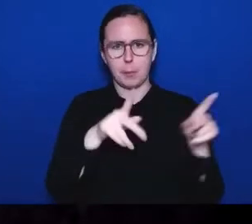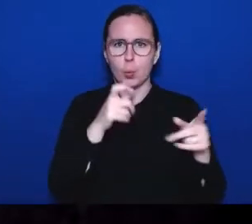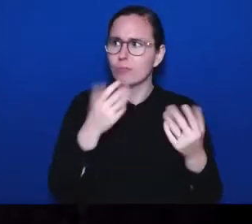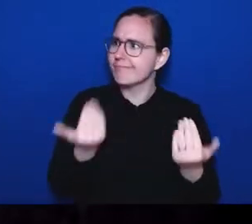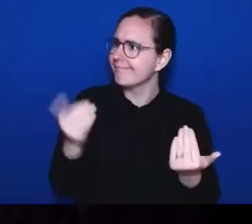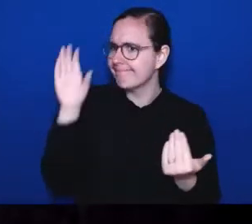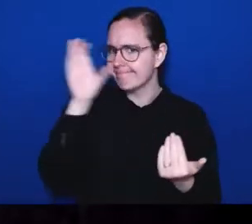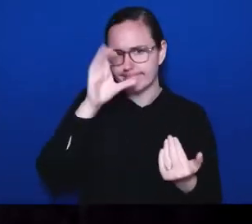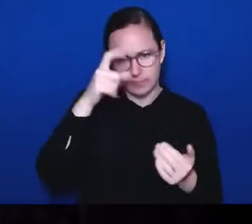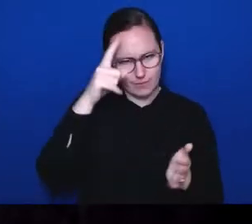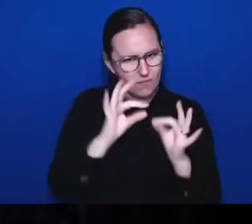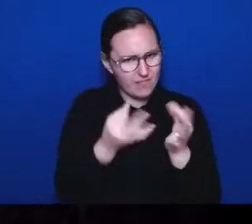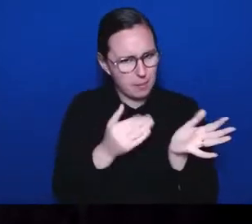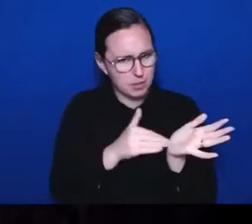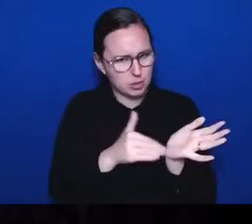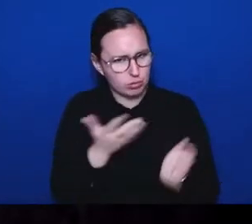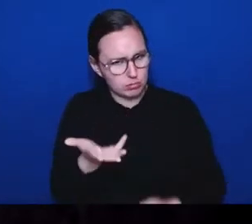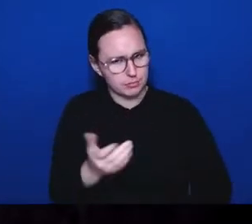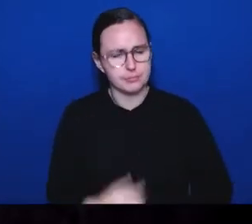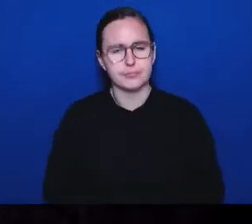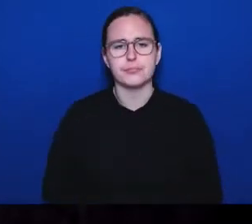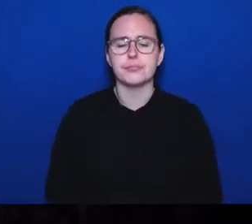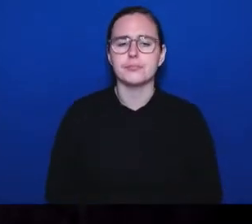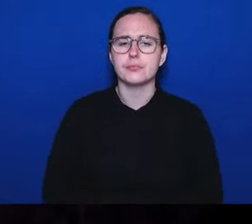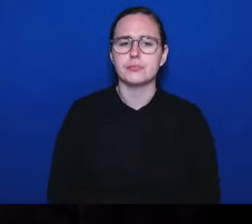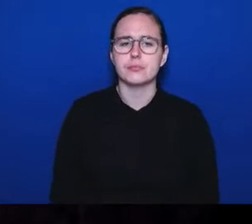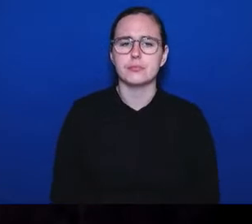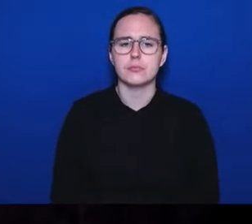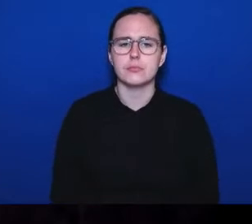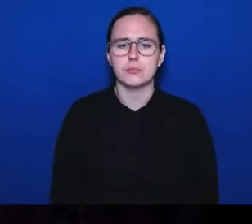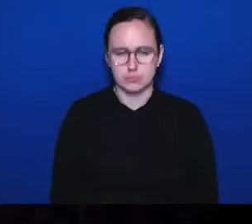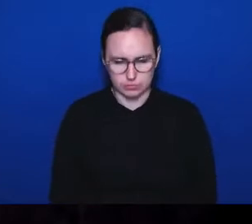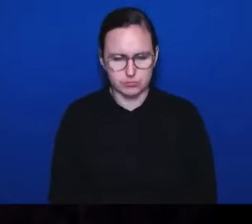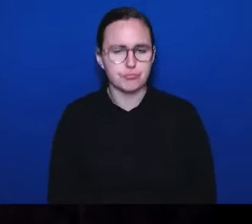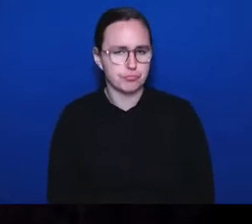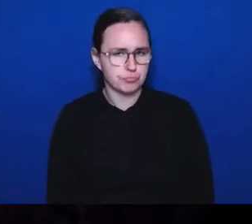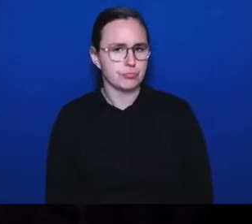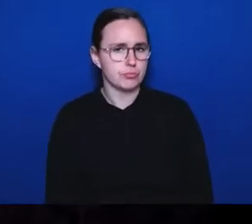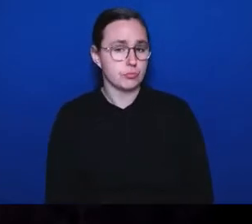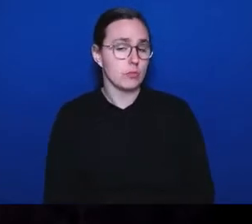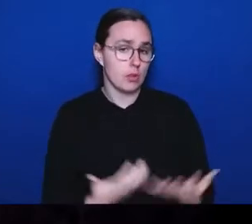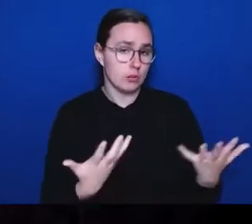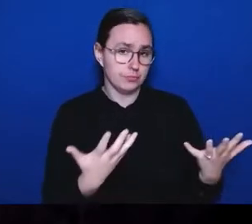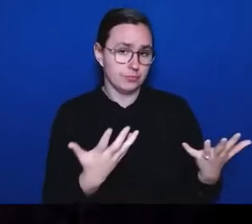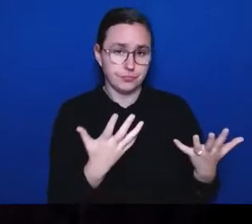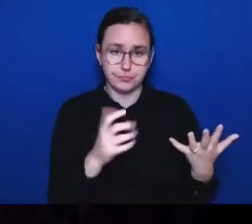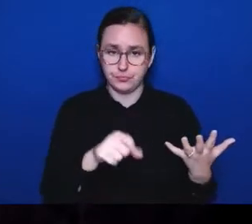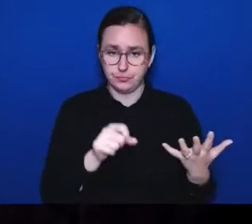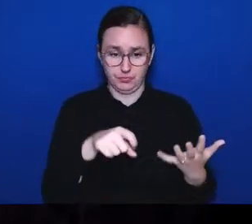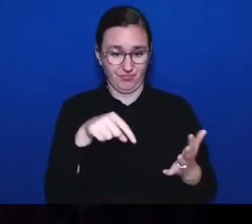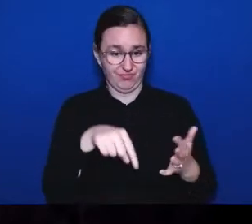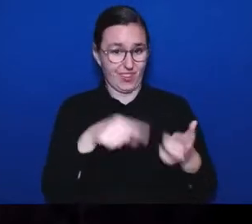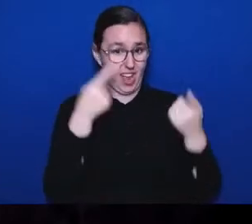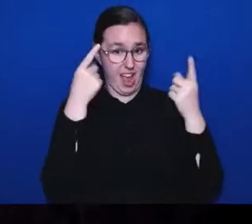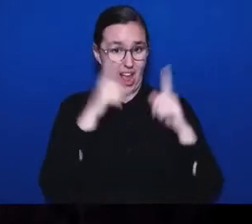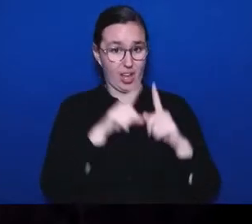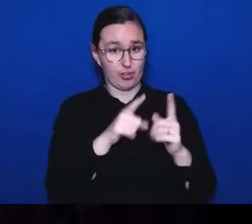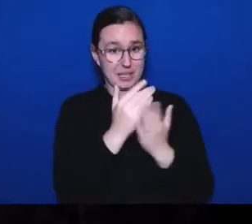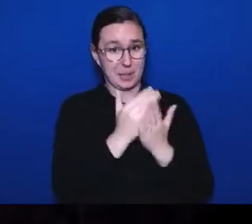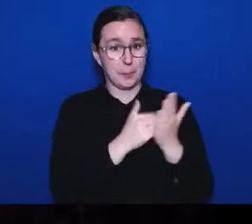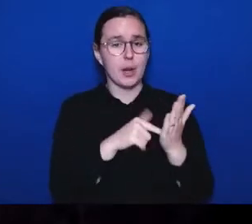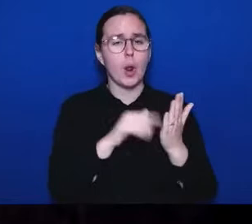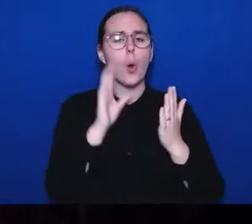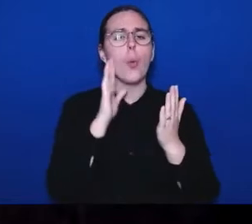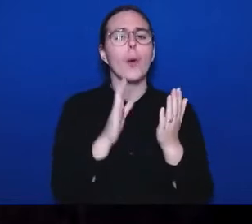this strongly supports our family practice system. So it stabilizes and supports existing practices, allows